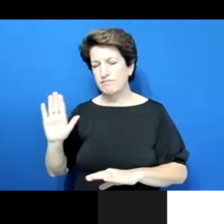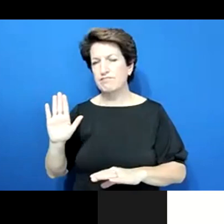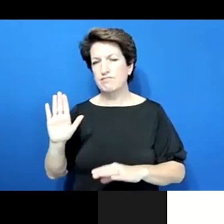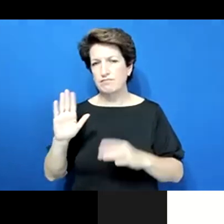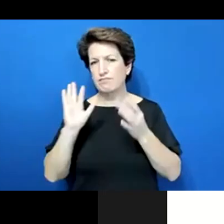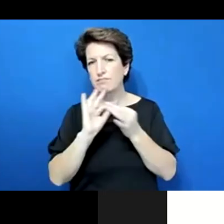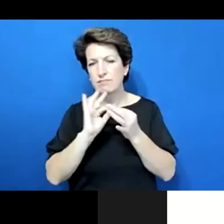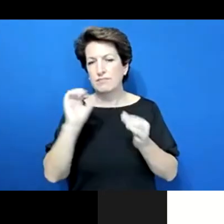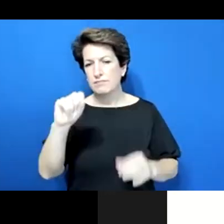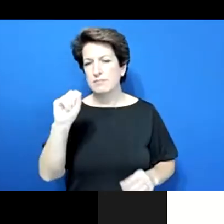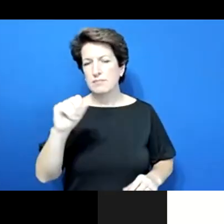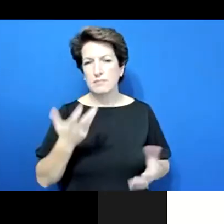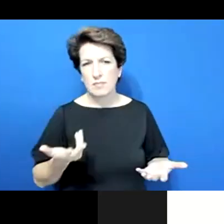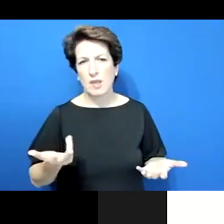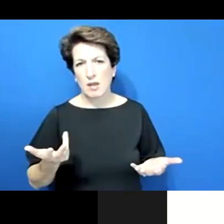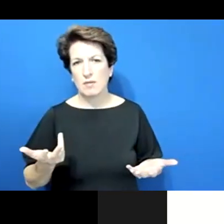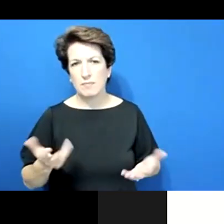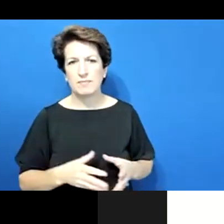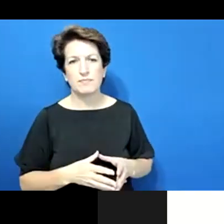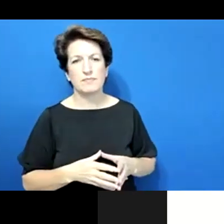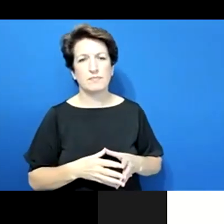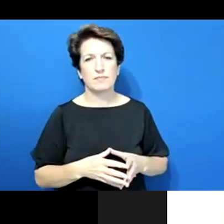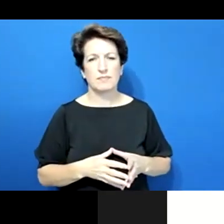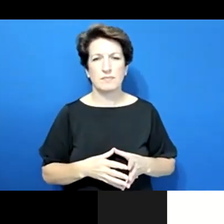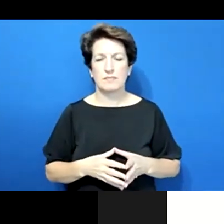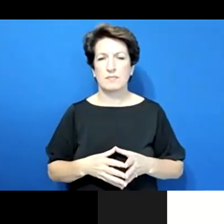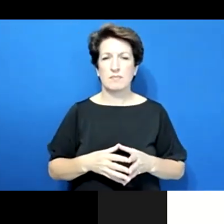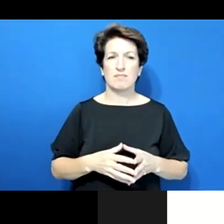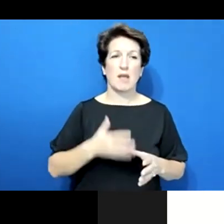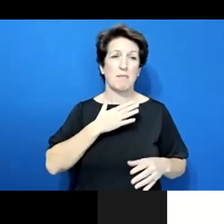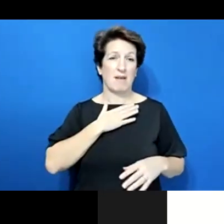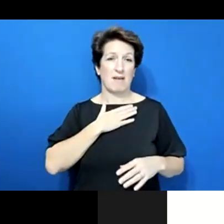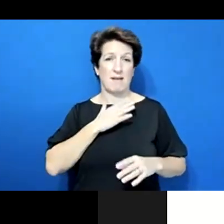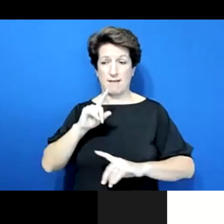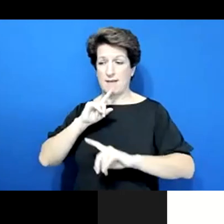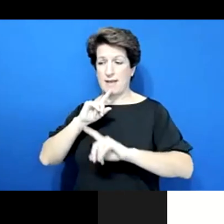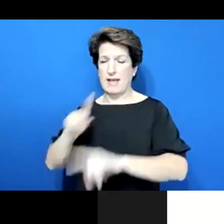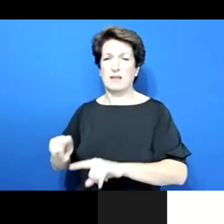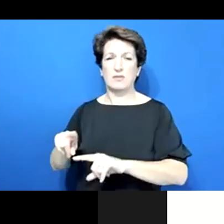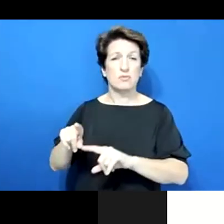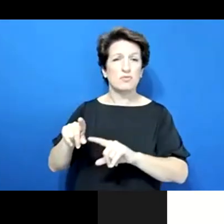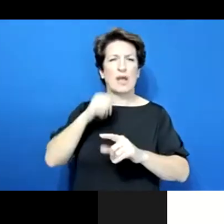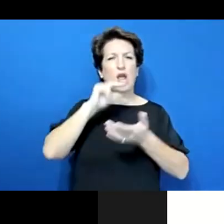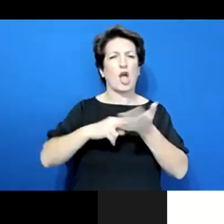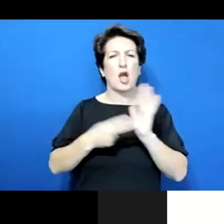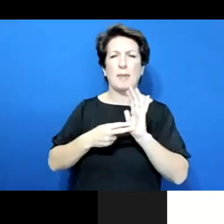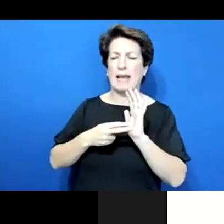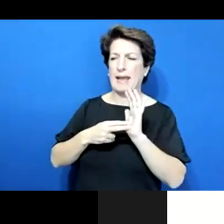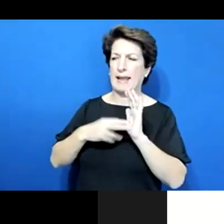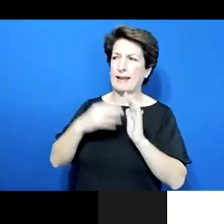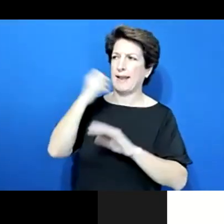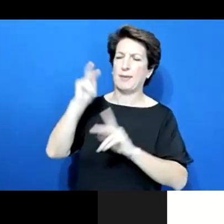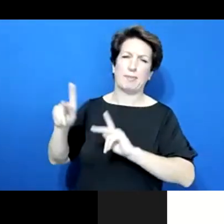Again, like I said to the last, my answer is not meant to diminish all the barriers that seniors face. And it is so critical that